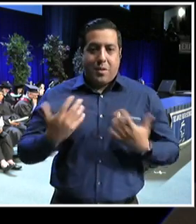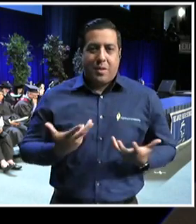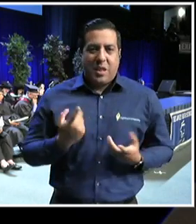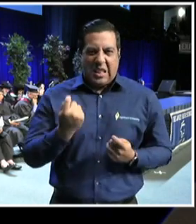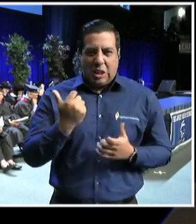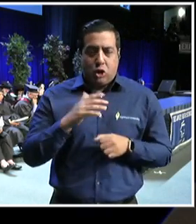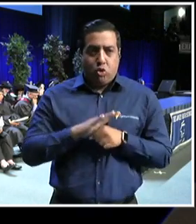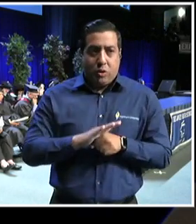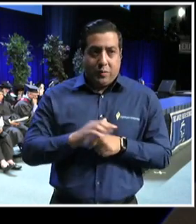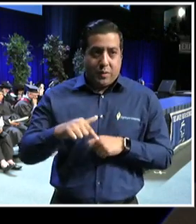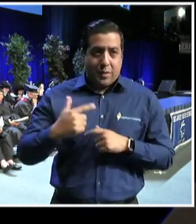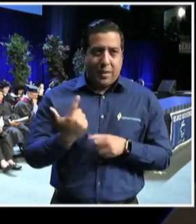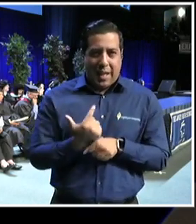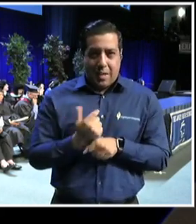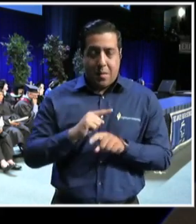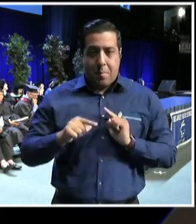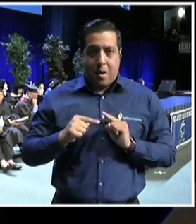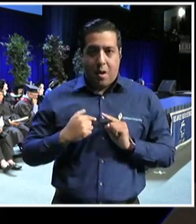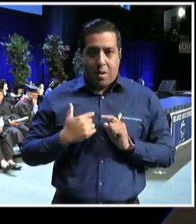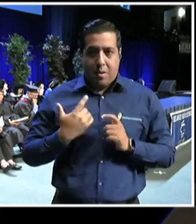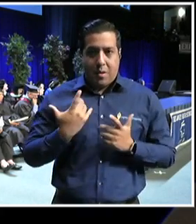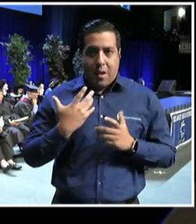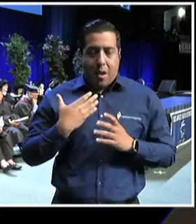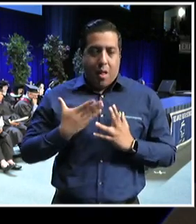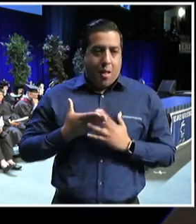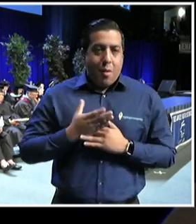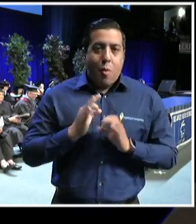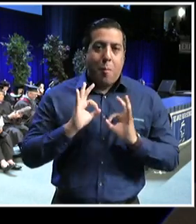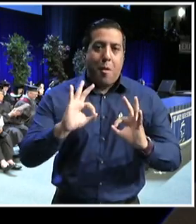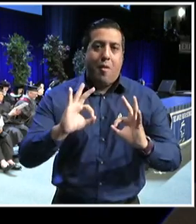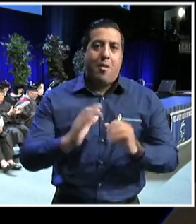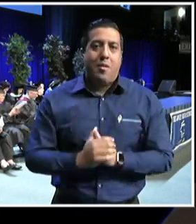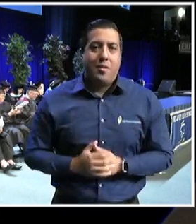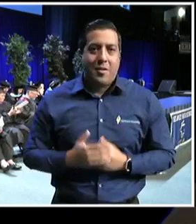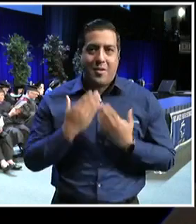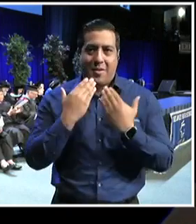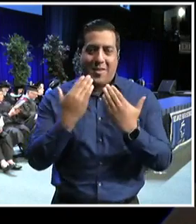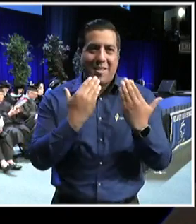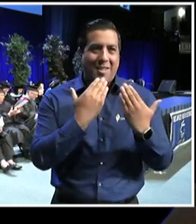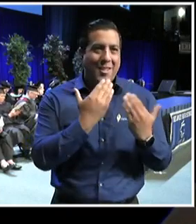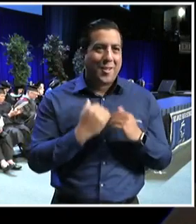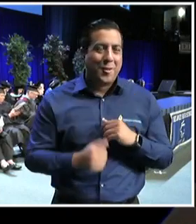stressful this last year, but I made it through, you know? Thank you.